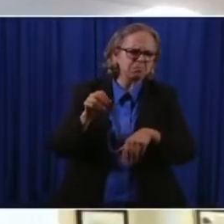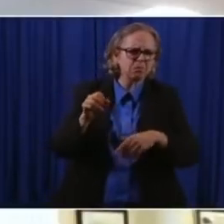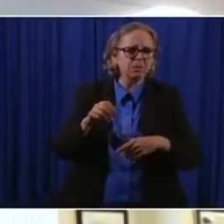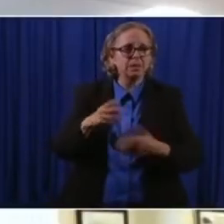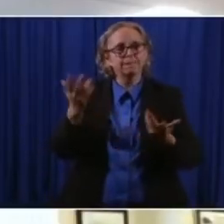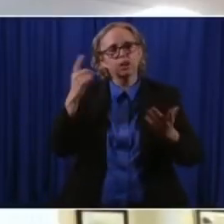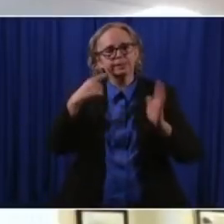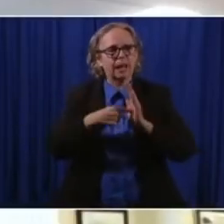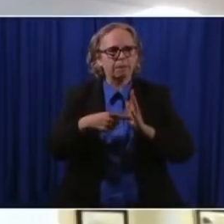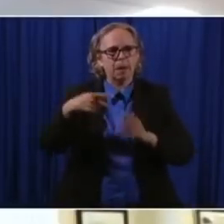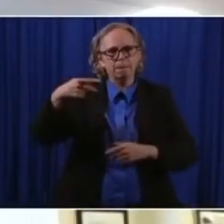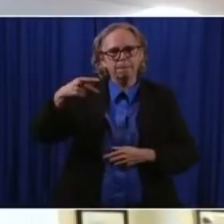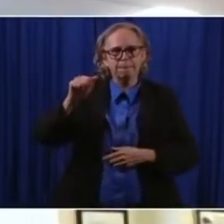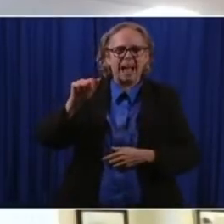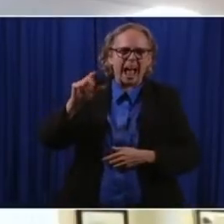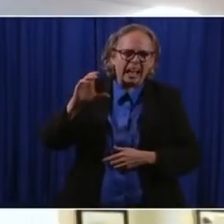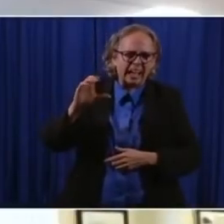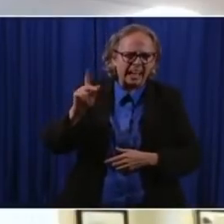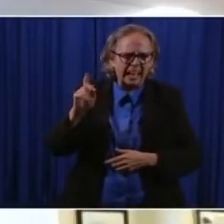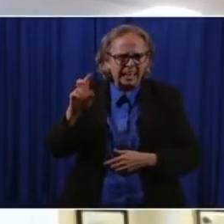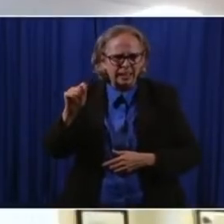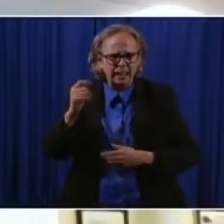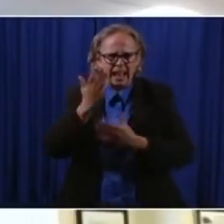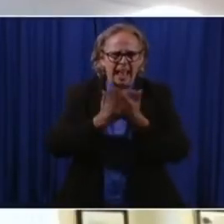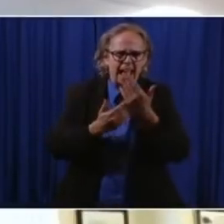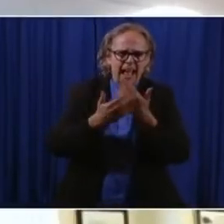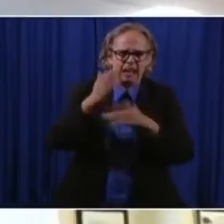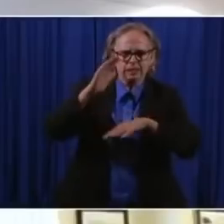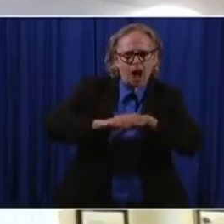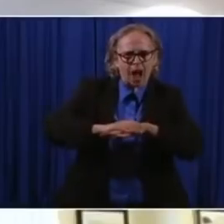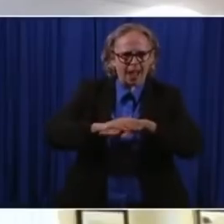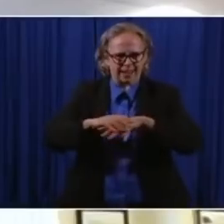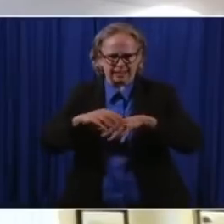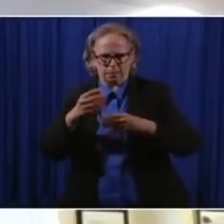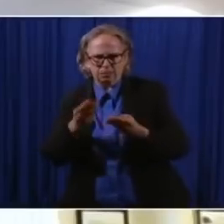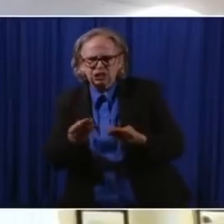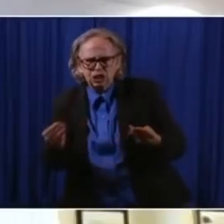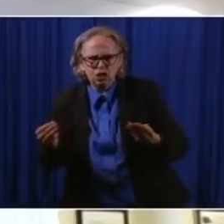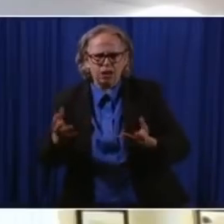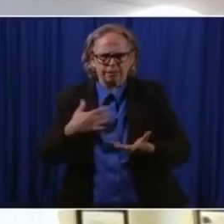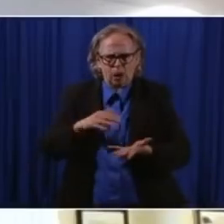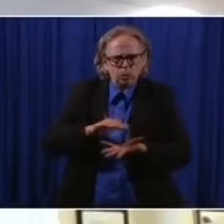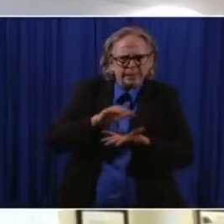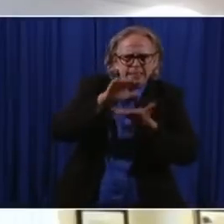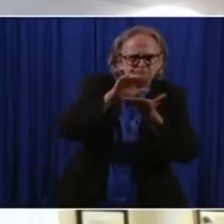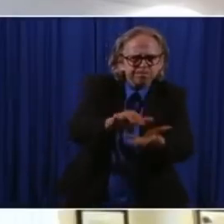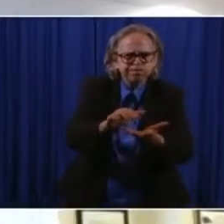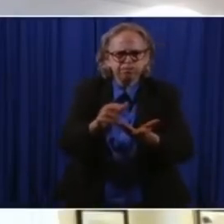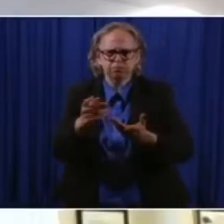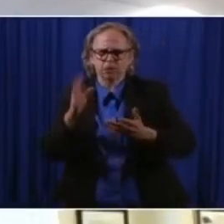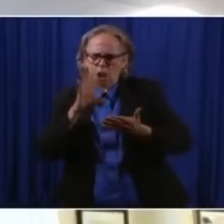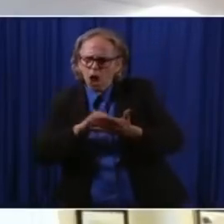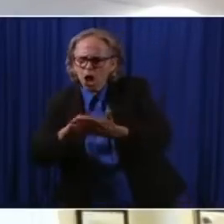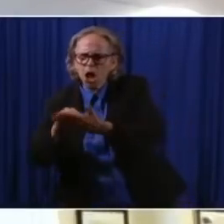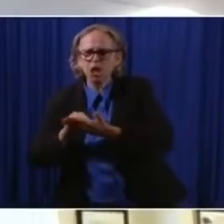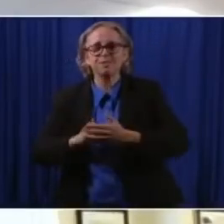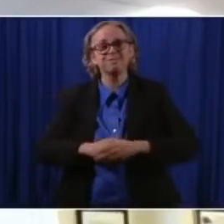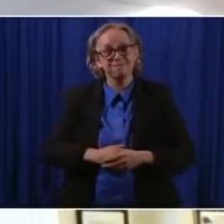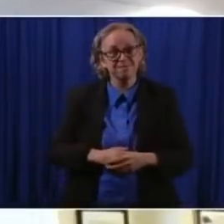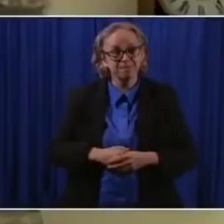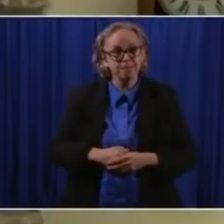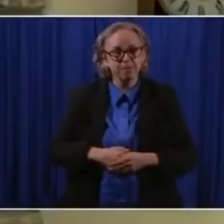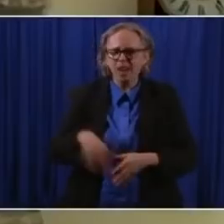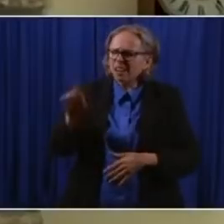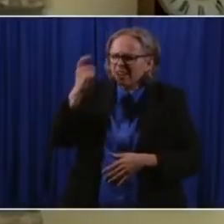of hands-on materials that they can use as part of their instructional experience as well. And is